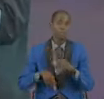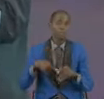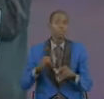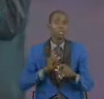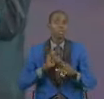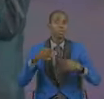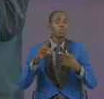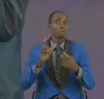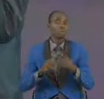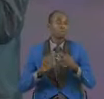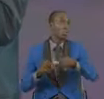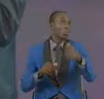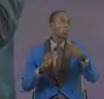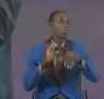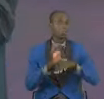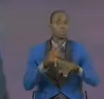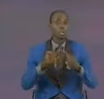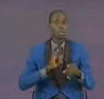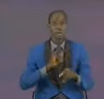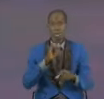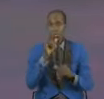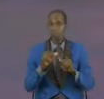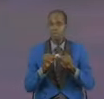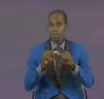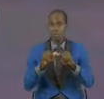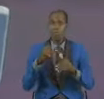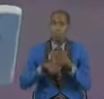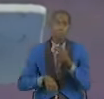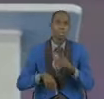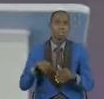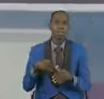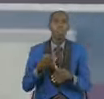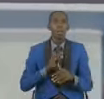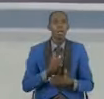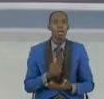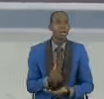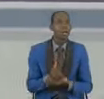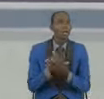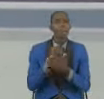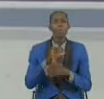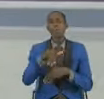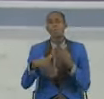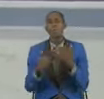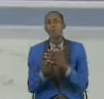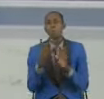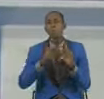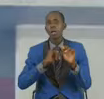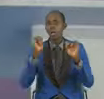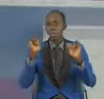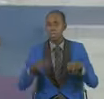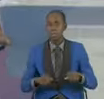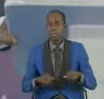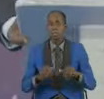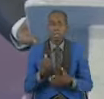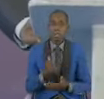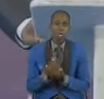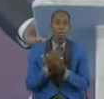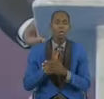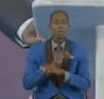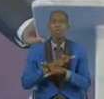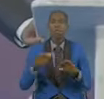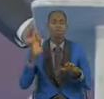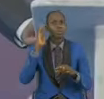still deep alive. I help all the people I can help. I will not allow crusade,